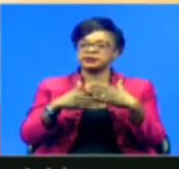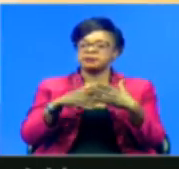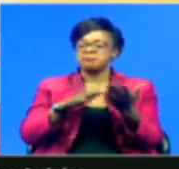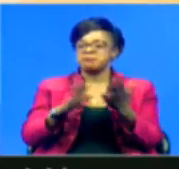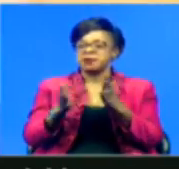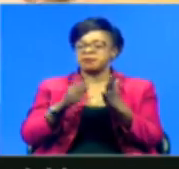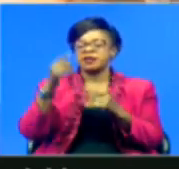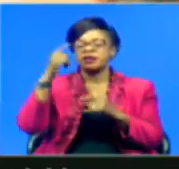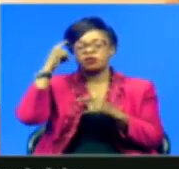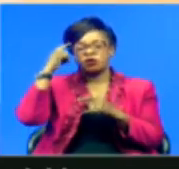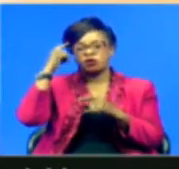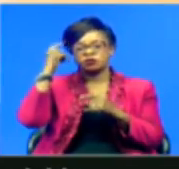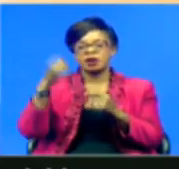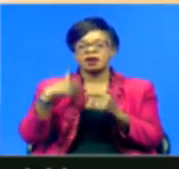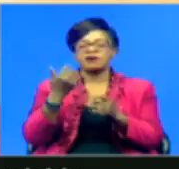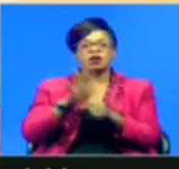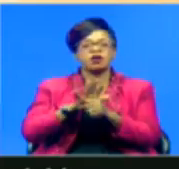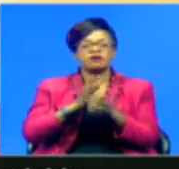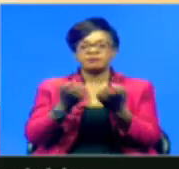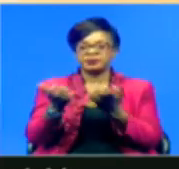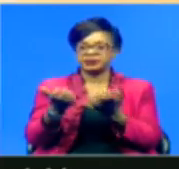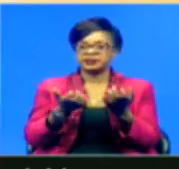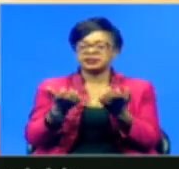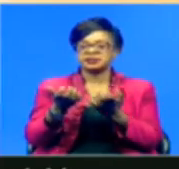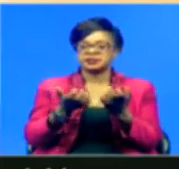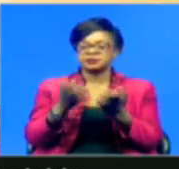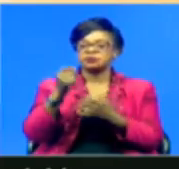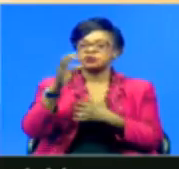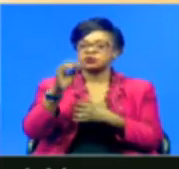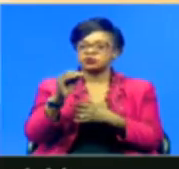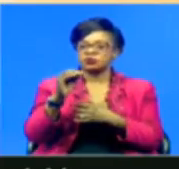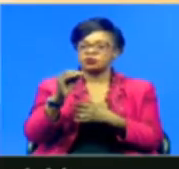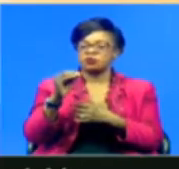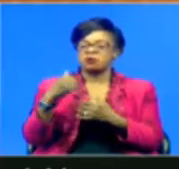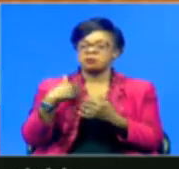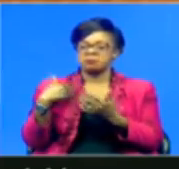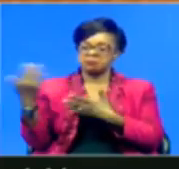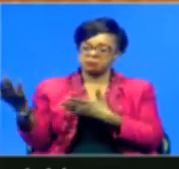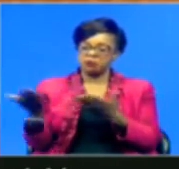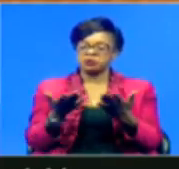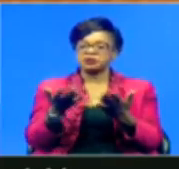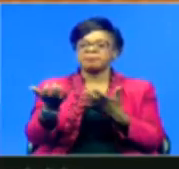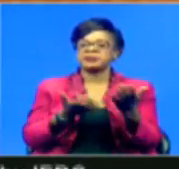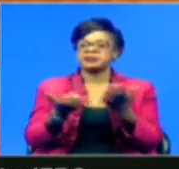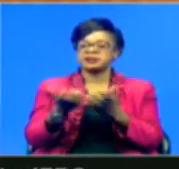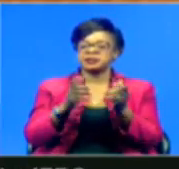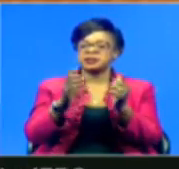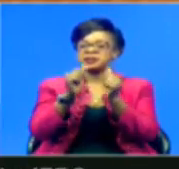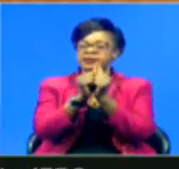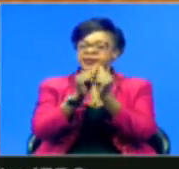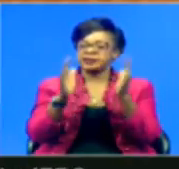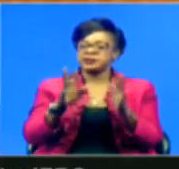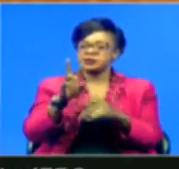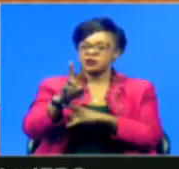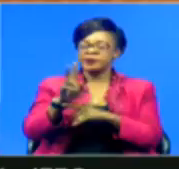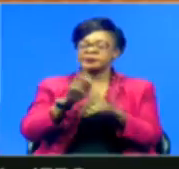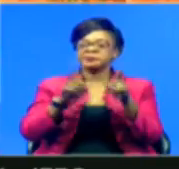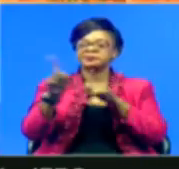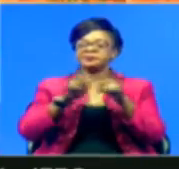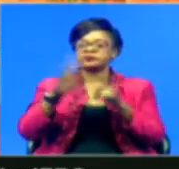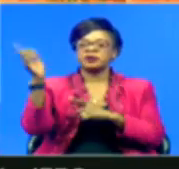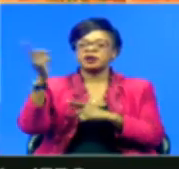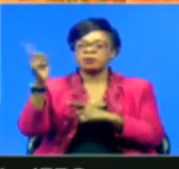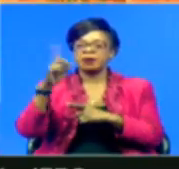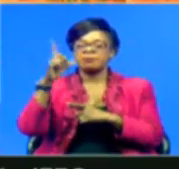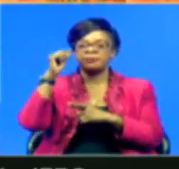kwamba kutakuwa na biashara. So wengi wakapendelea kuleta mabiashara zao. 2 decades ago, traveling to Nairobi from Mombasa